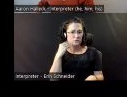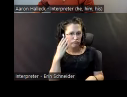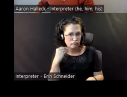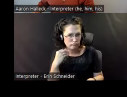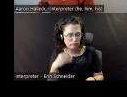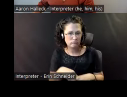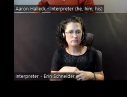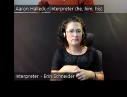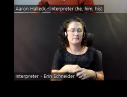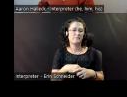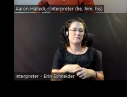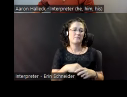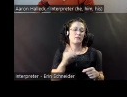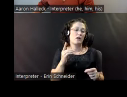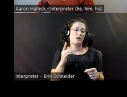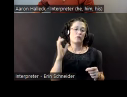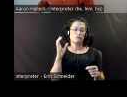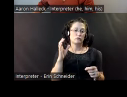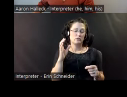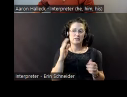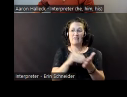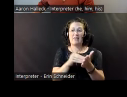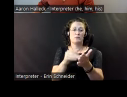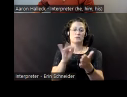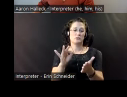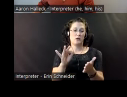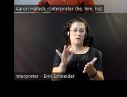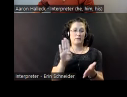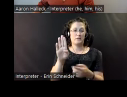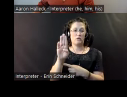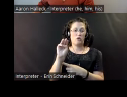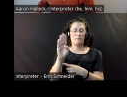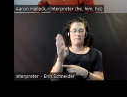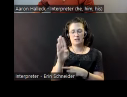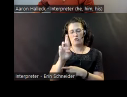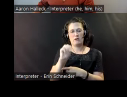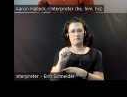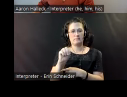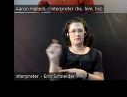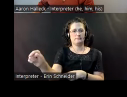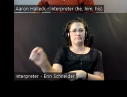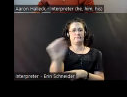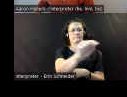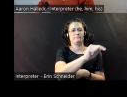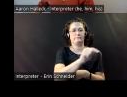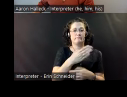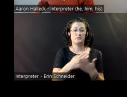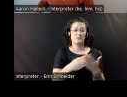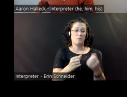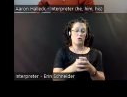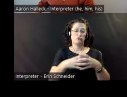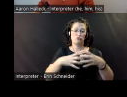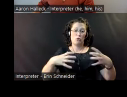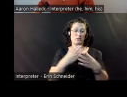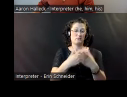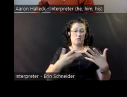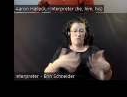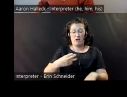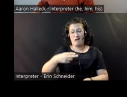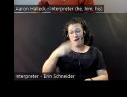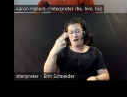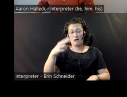and thousands of installations of BRM, many of which are growing, some of which are really high performing. So this